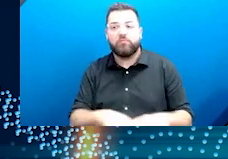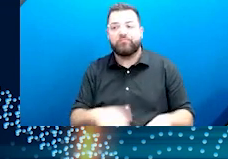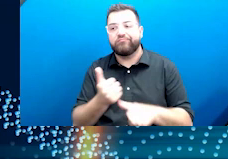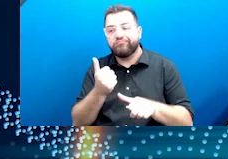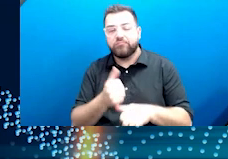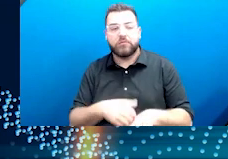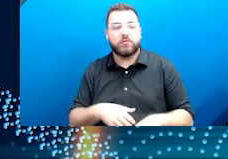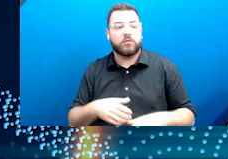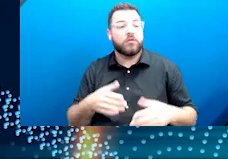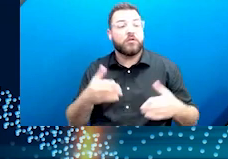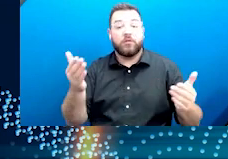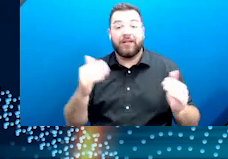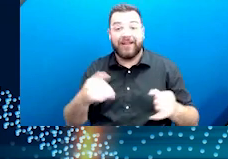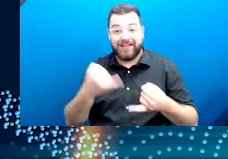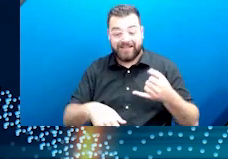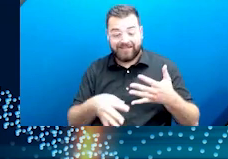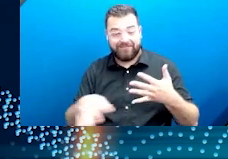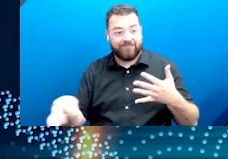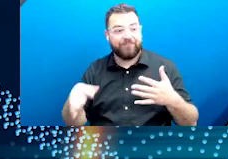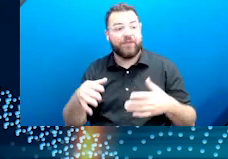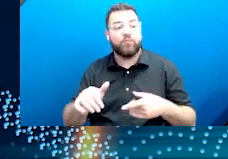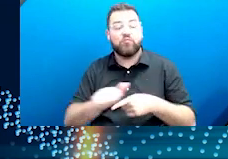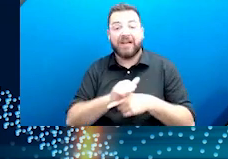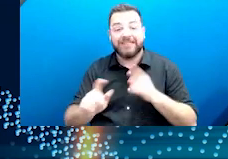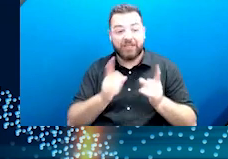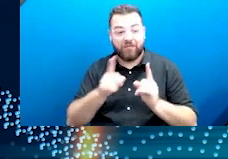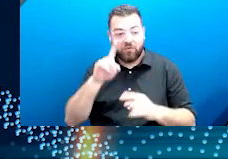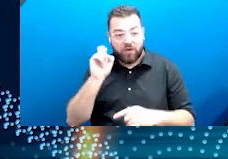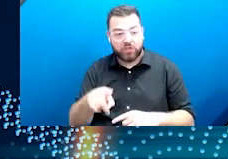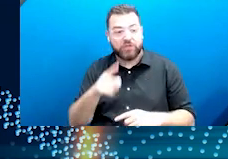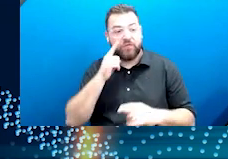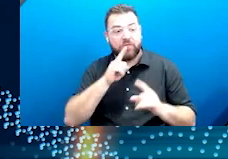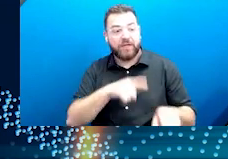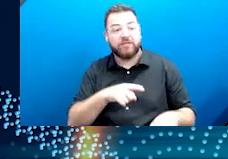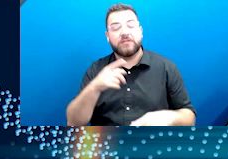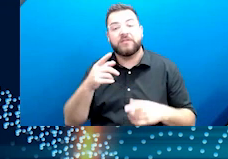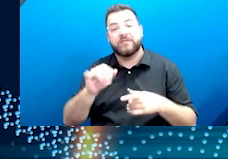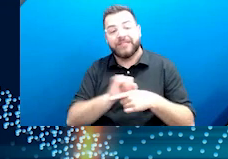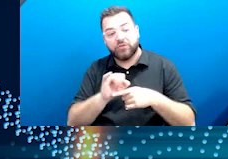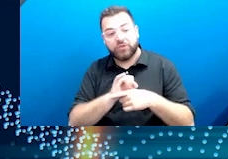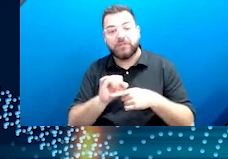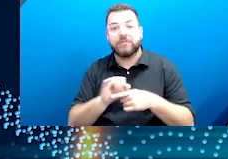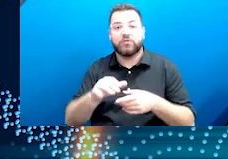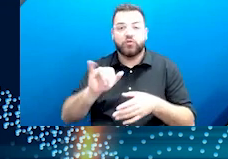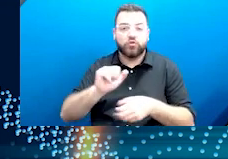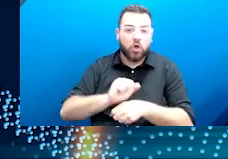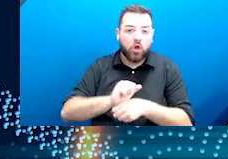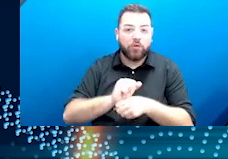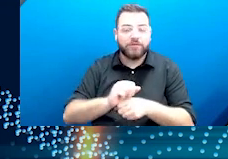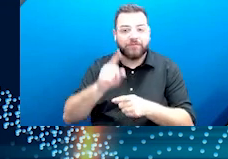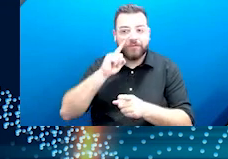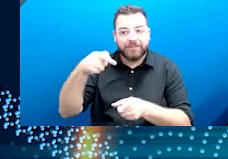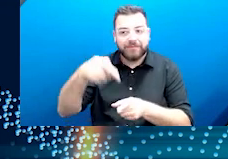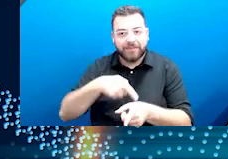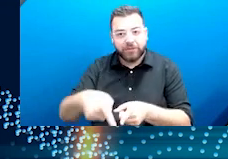Practice interview questions and answers for internships or jobs within a major. This really blew my mind because you can